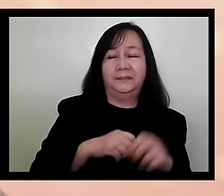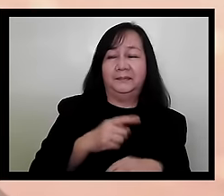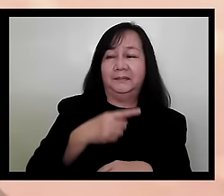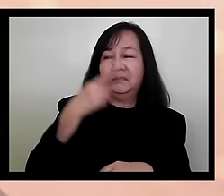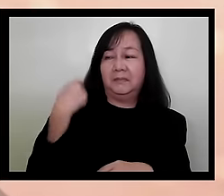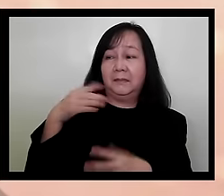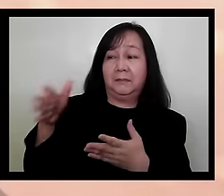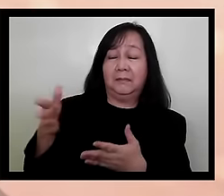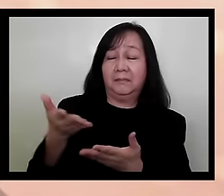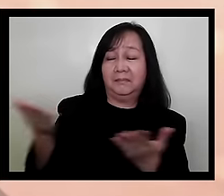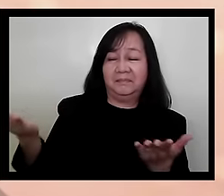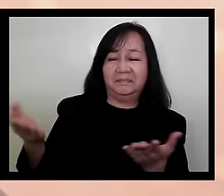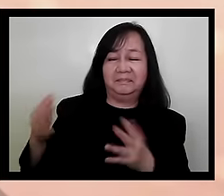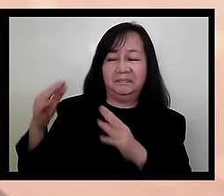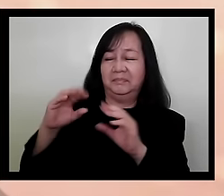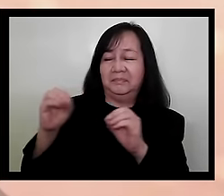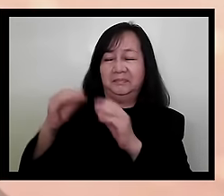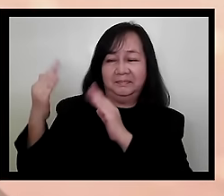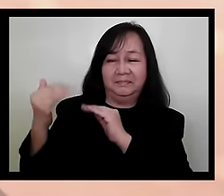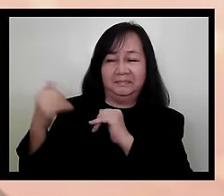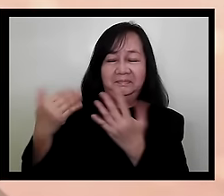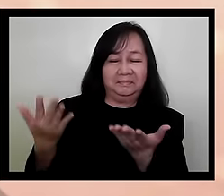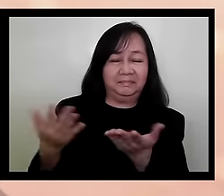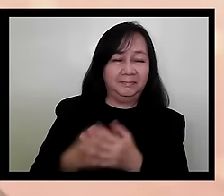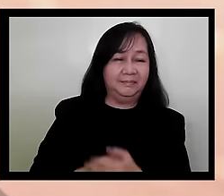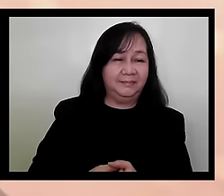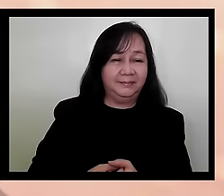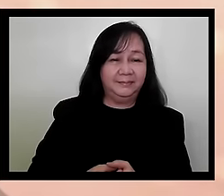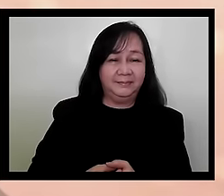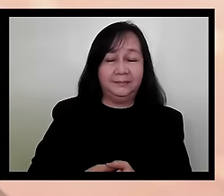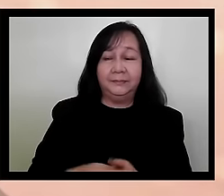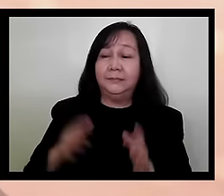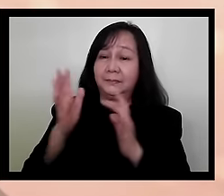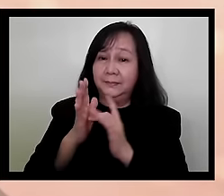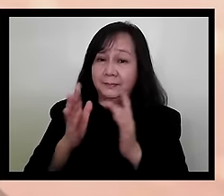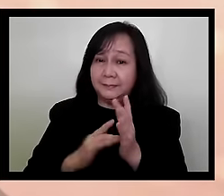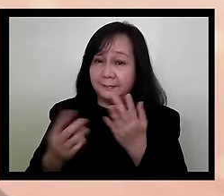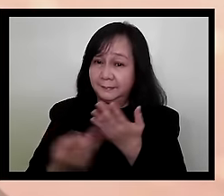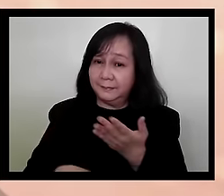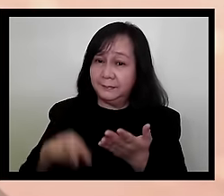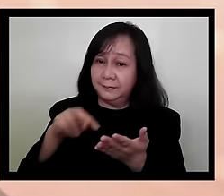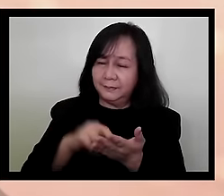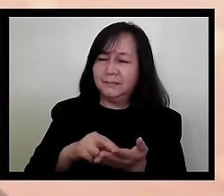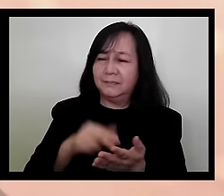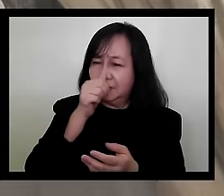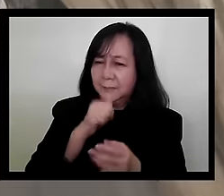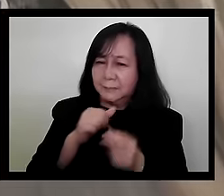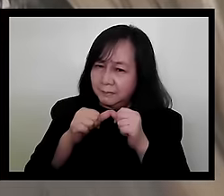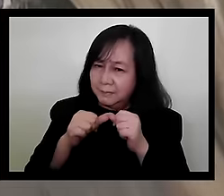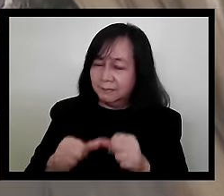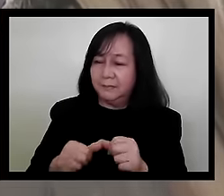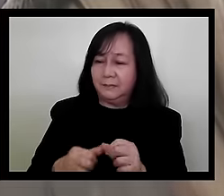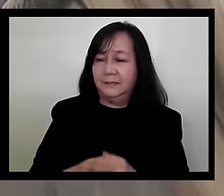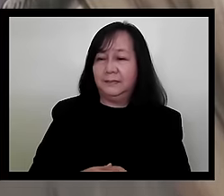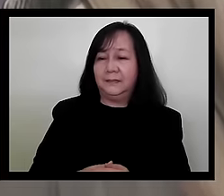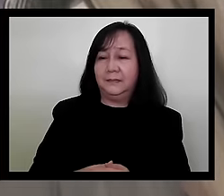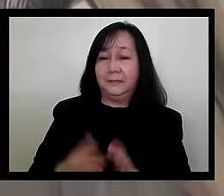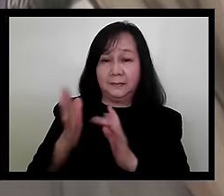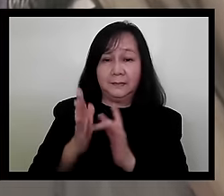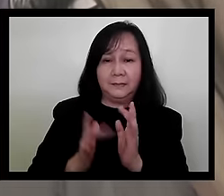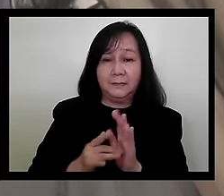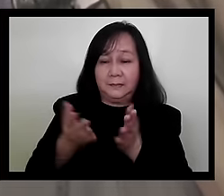are a hopeless case no but no Jesus the recent one is persistent he showed